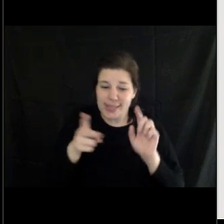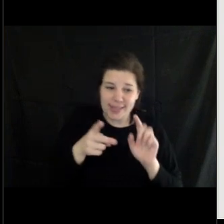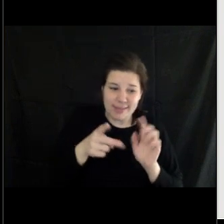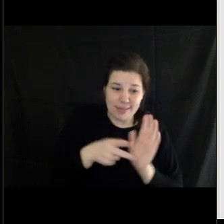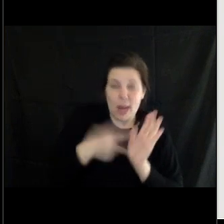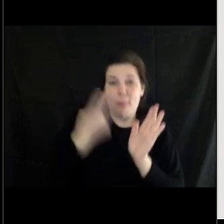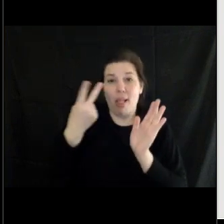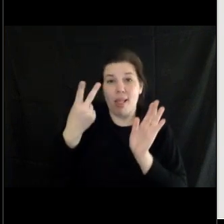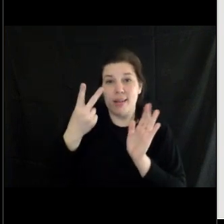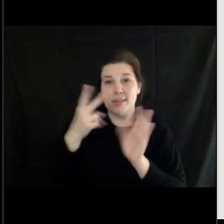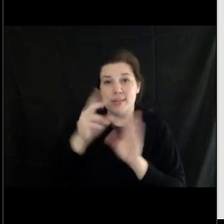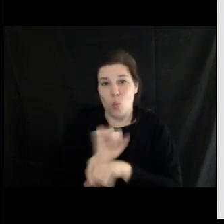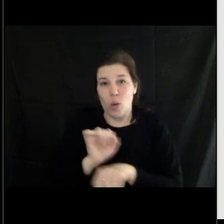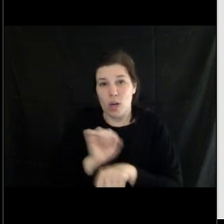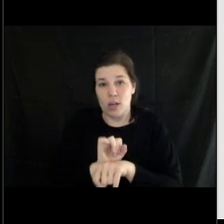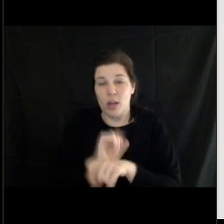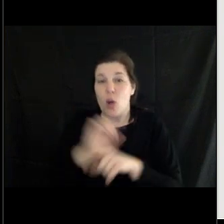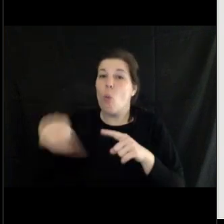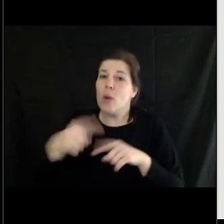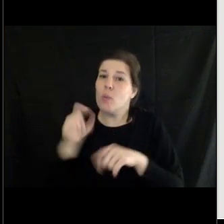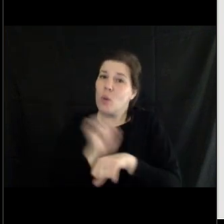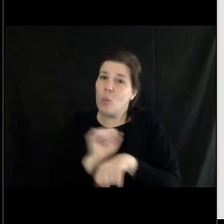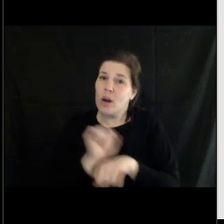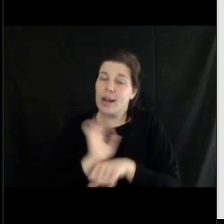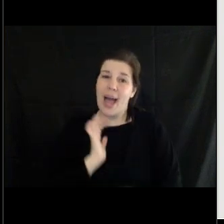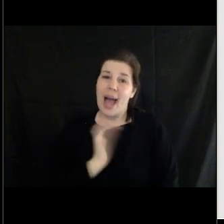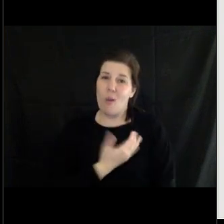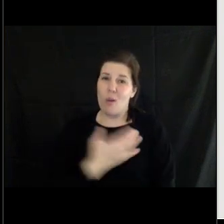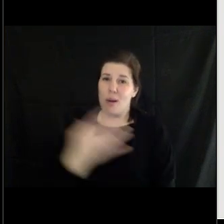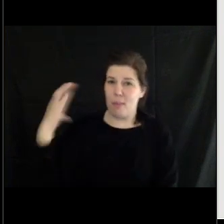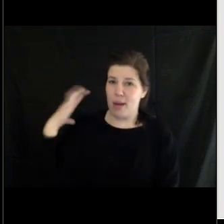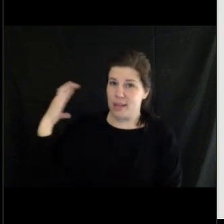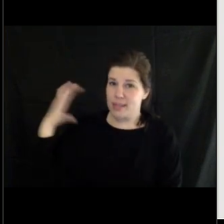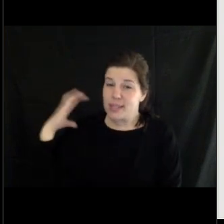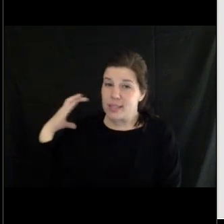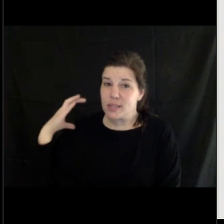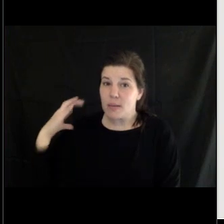work, our bosses,